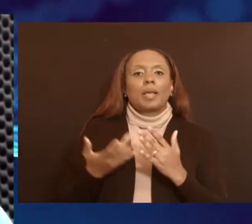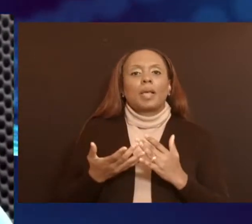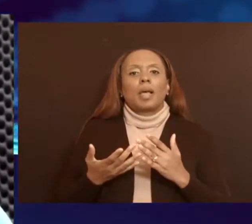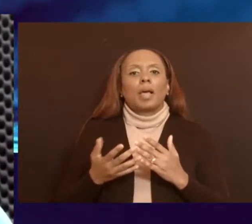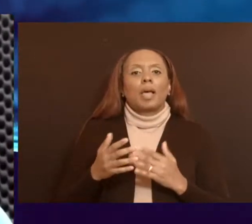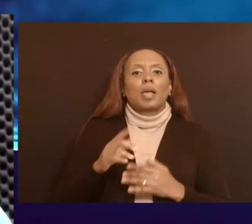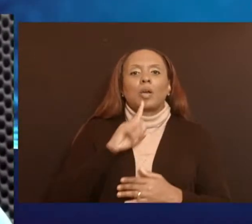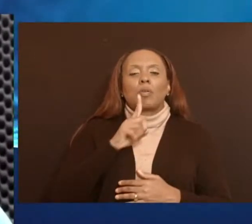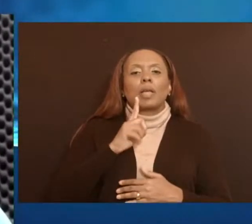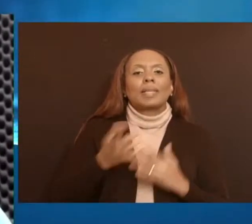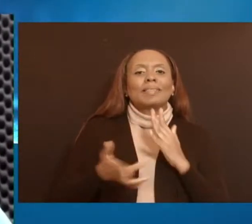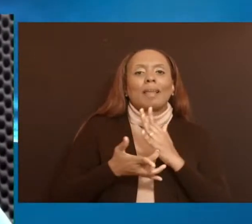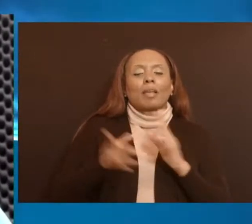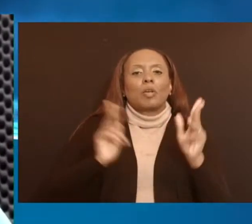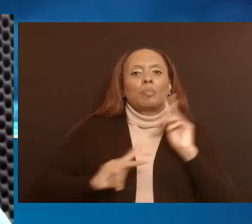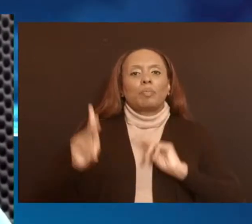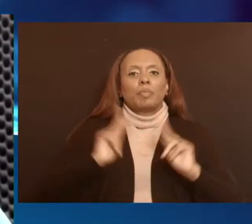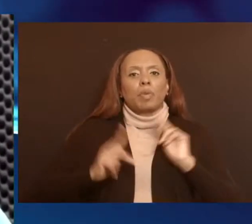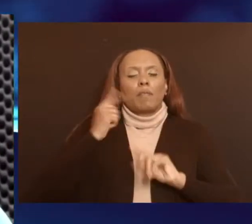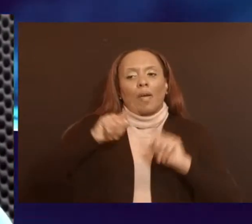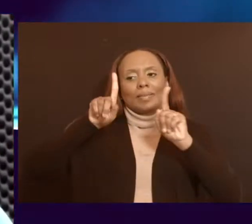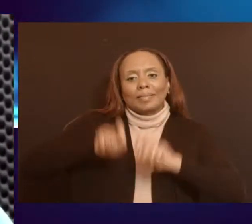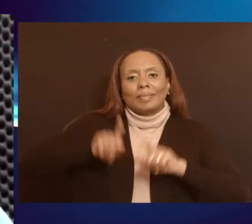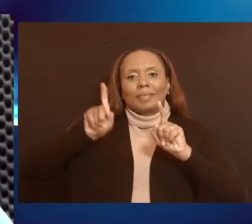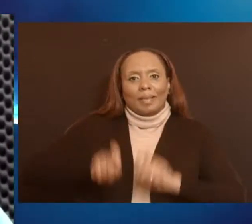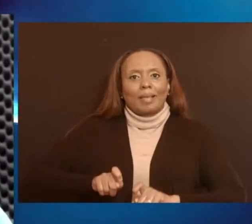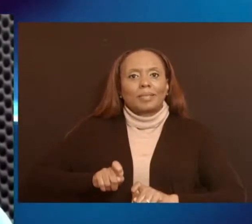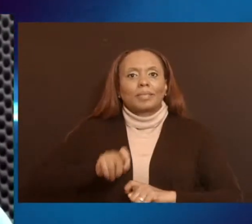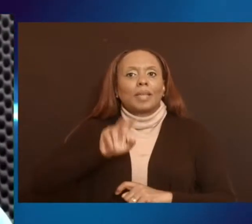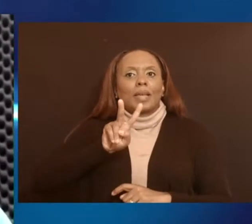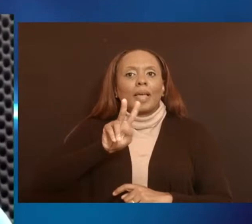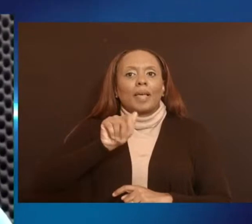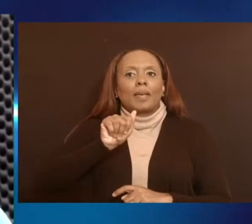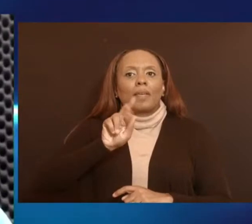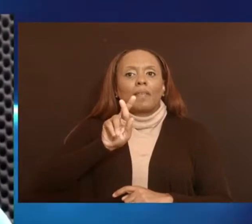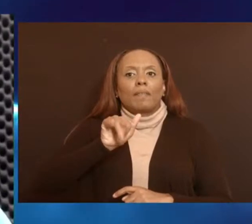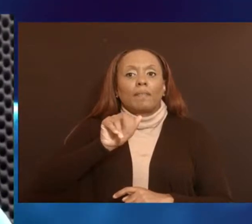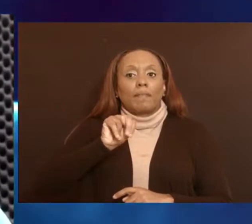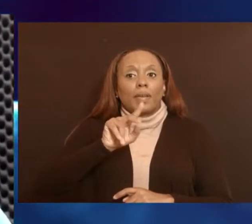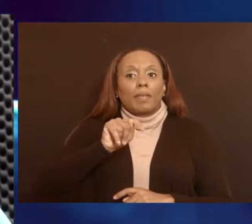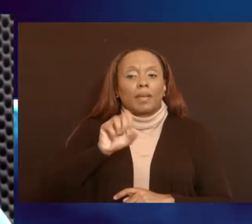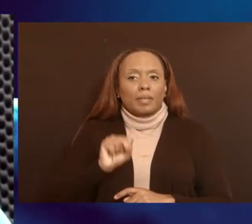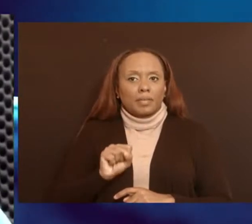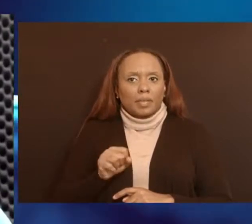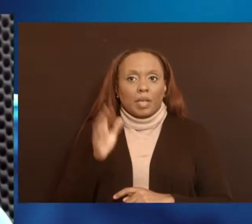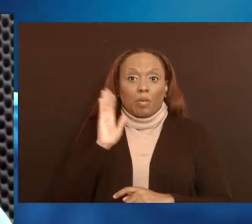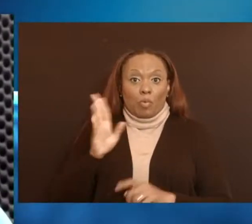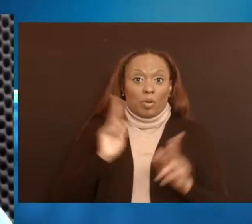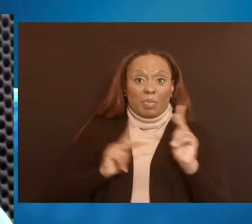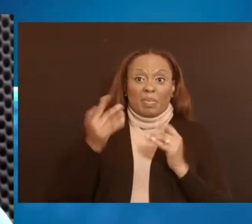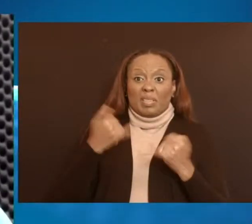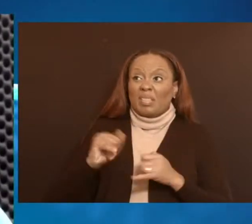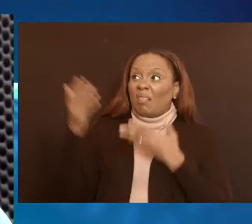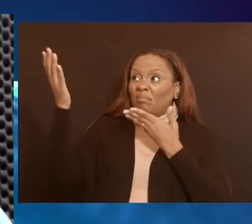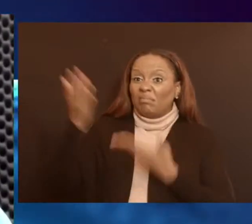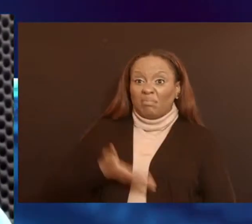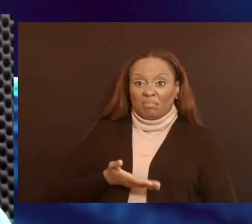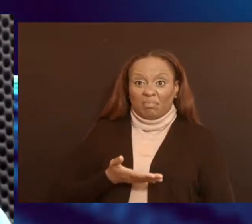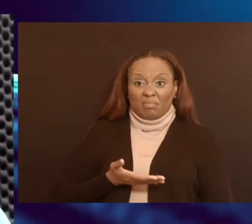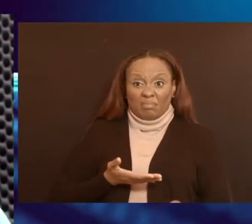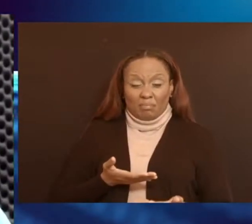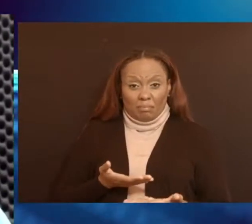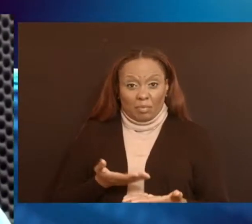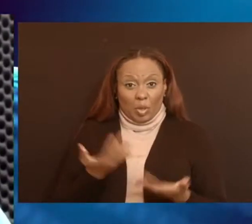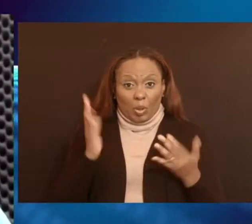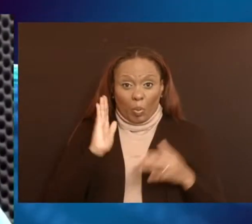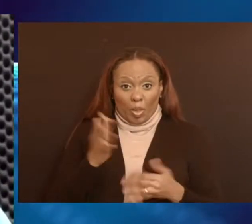to that, given the length of time it's taking between CARFA and Canada to get the results back of the variants that are actually